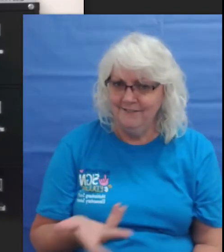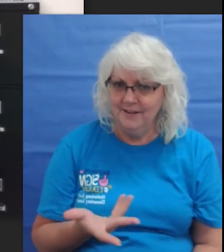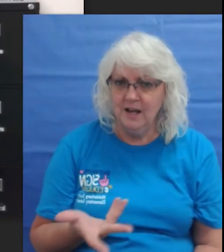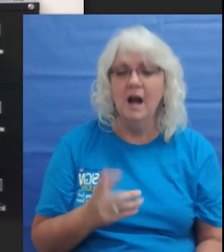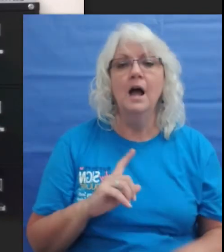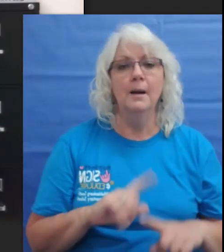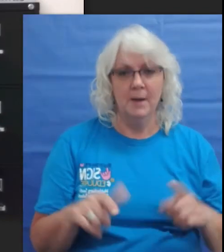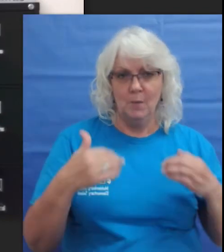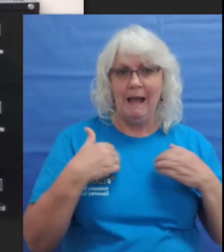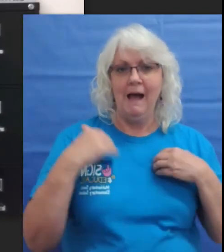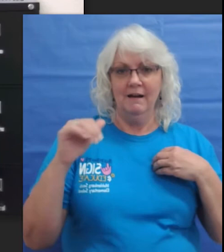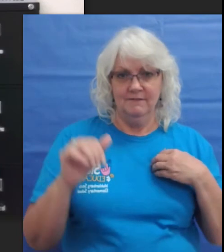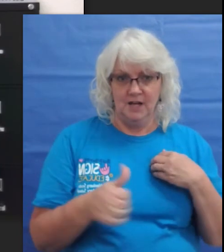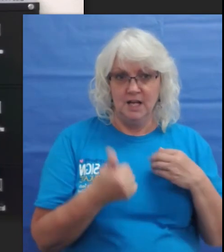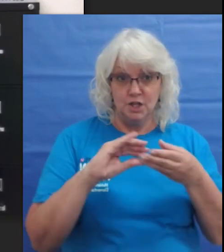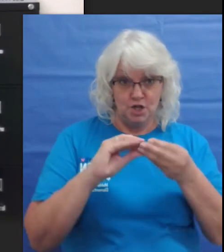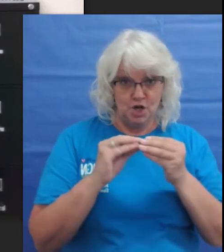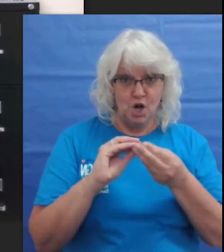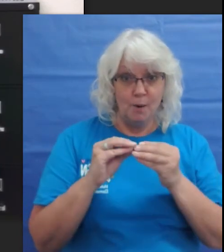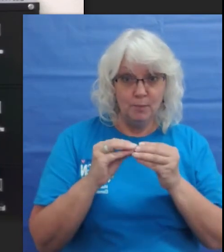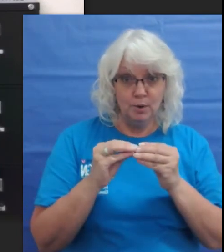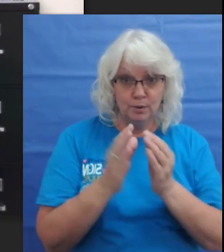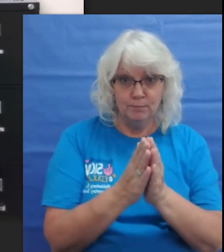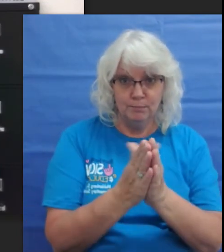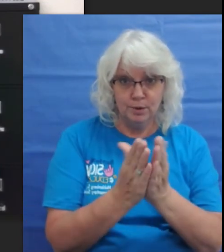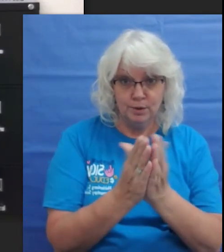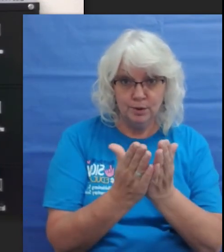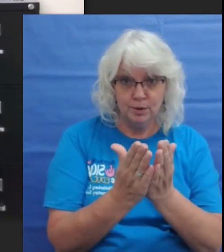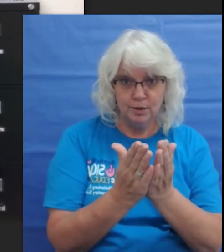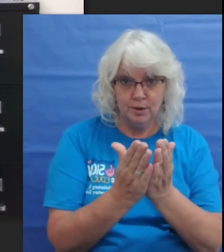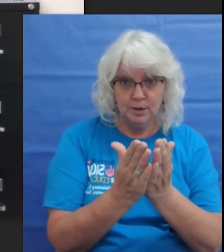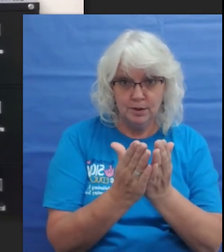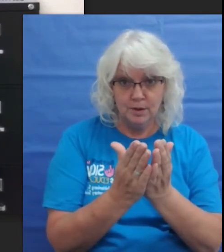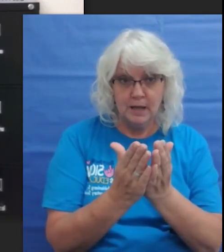book. And in that number poem book, I want you to work on the page